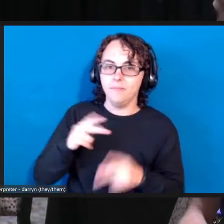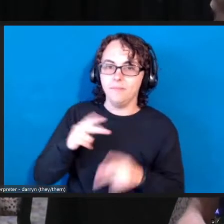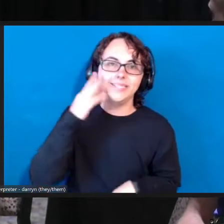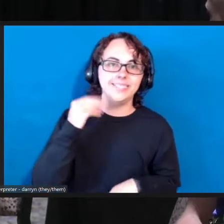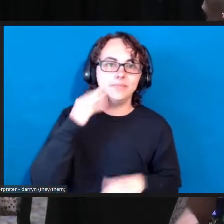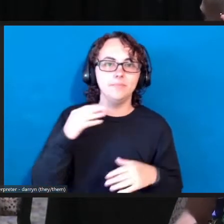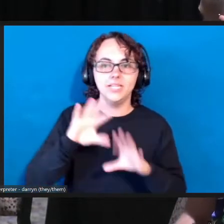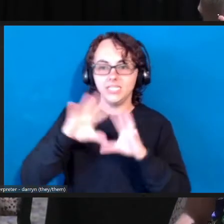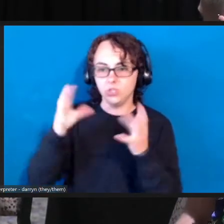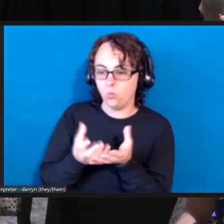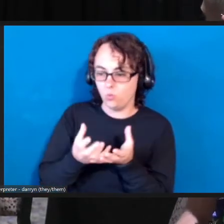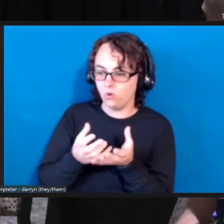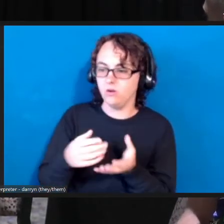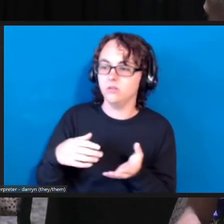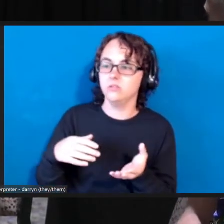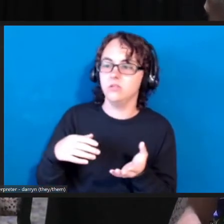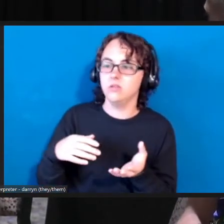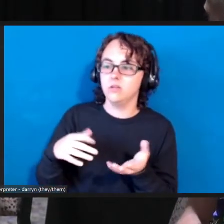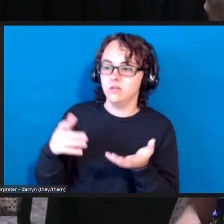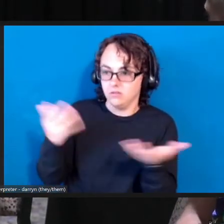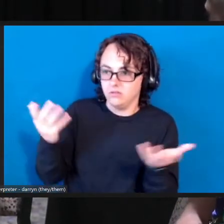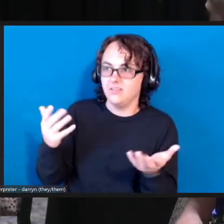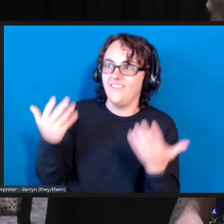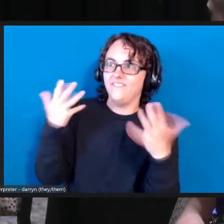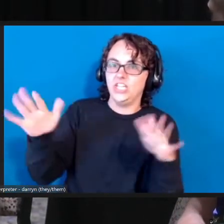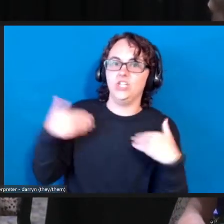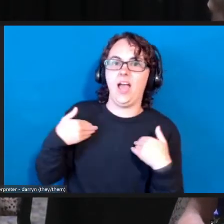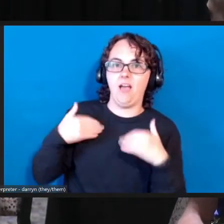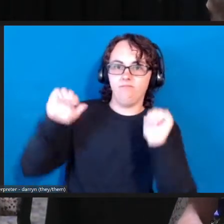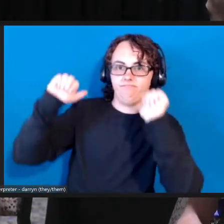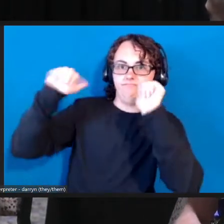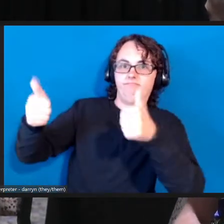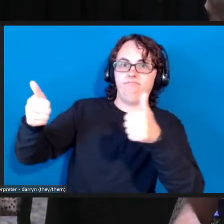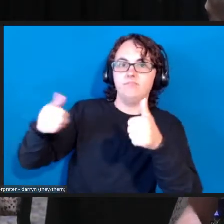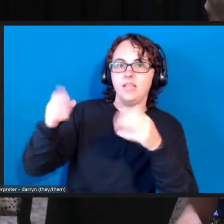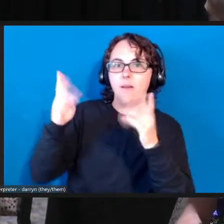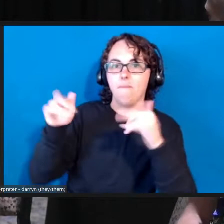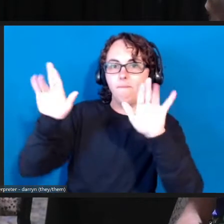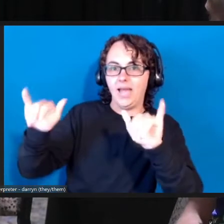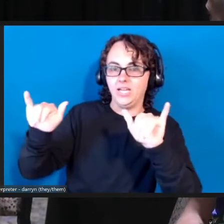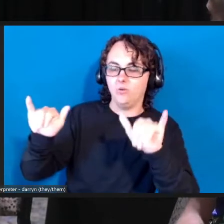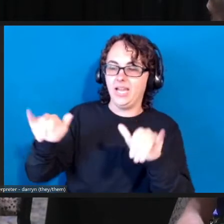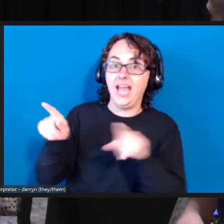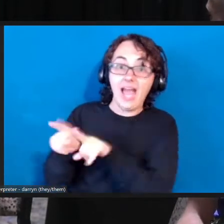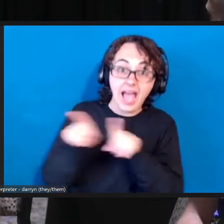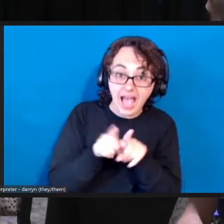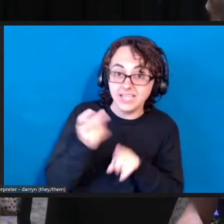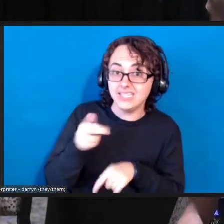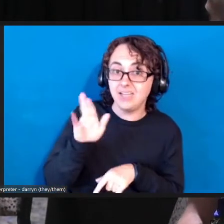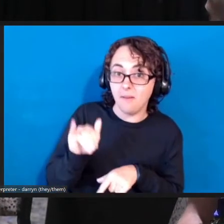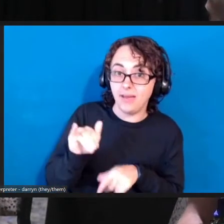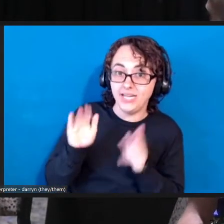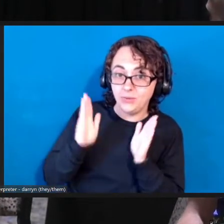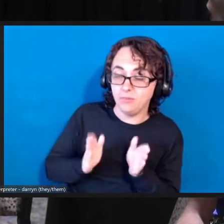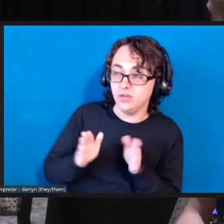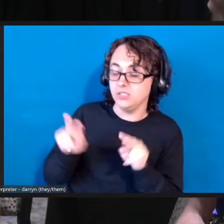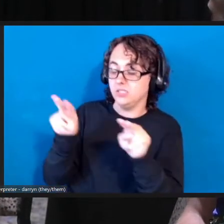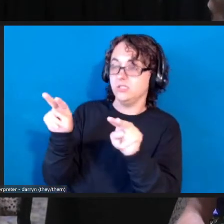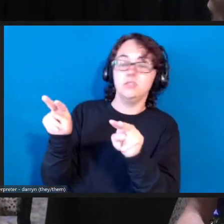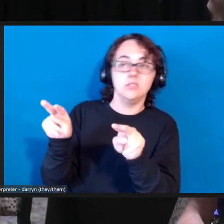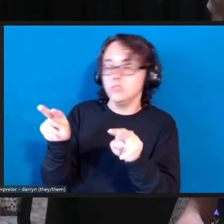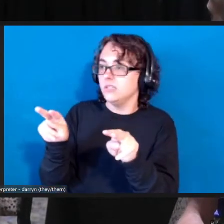binary as a non-binary person. And that is such a shifting. There's such shifts in that.